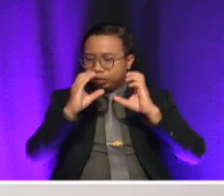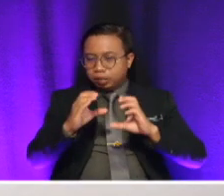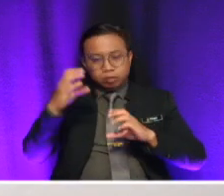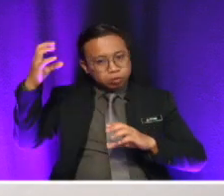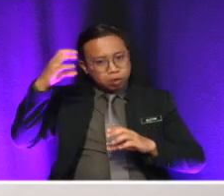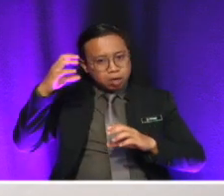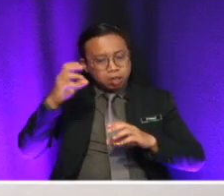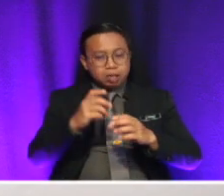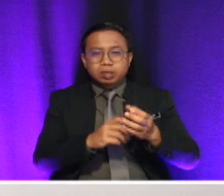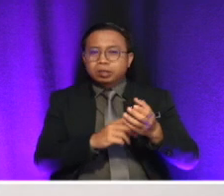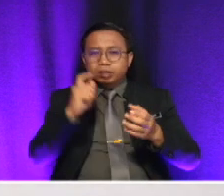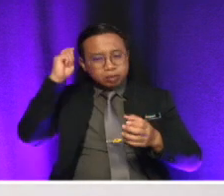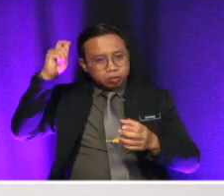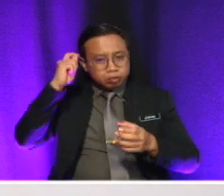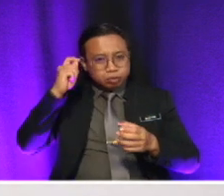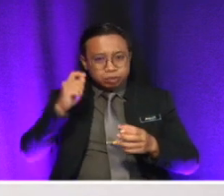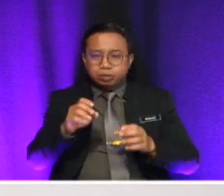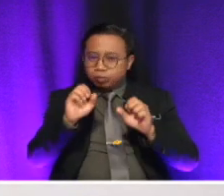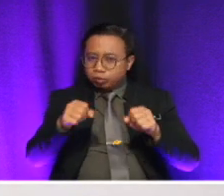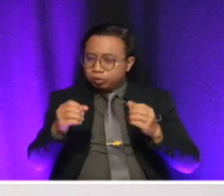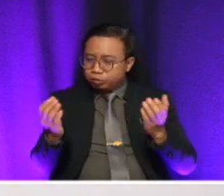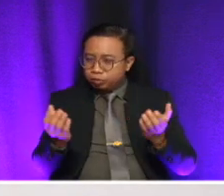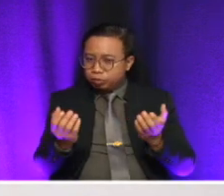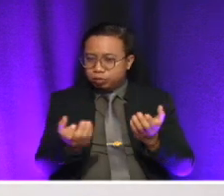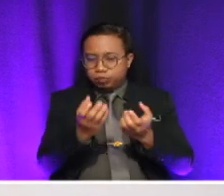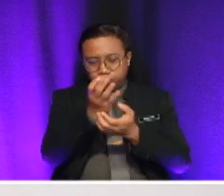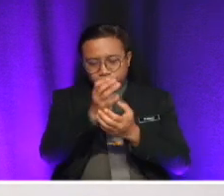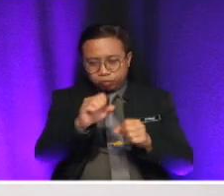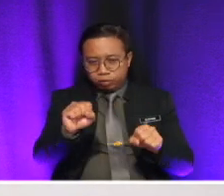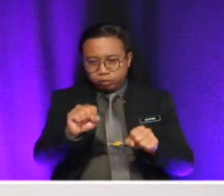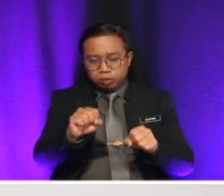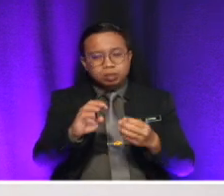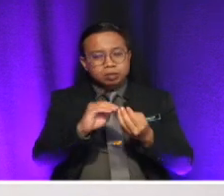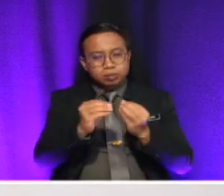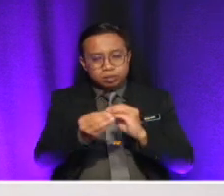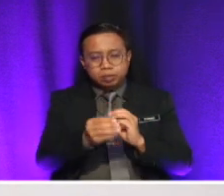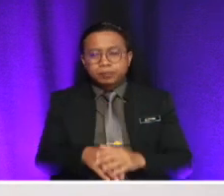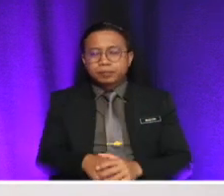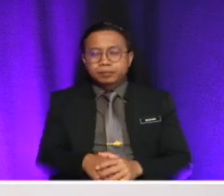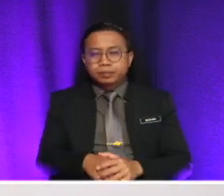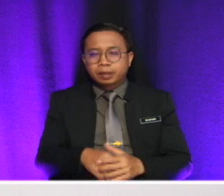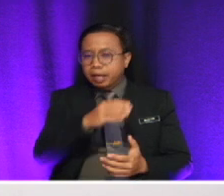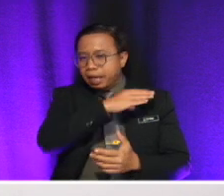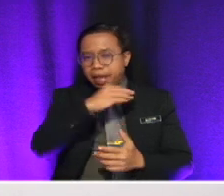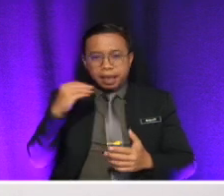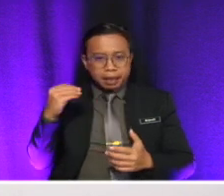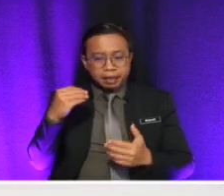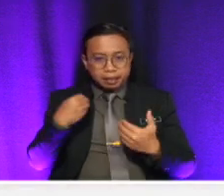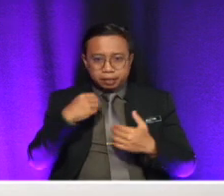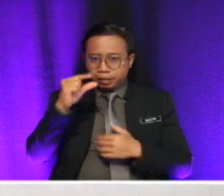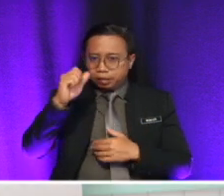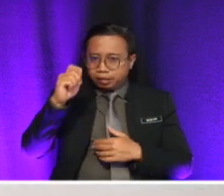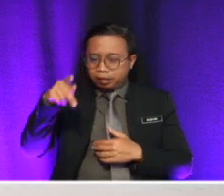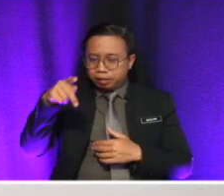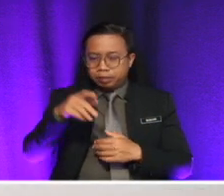technology can deal with some of these problems by converting light from the sun into energy. And there's a gap between, and